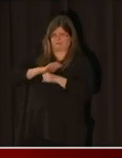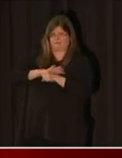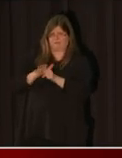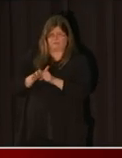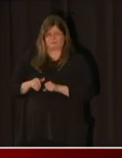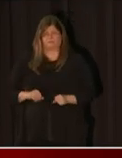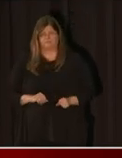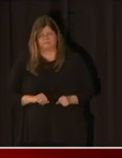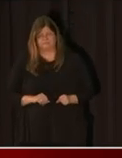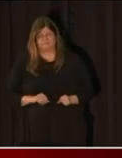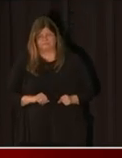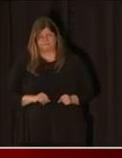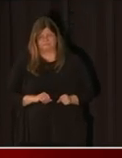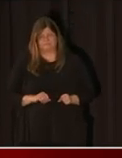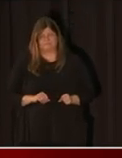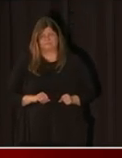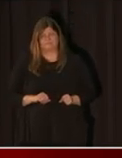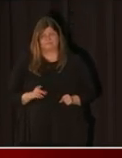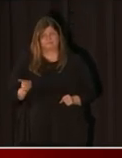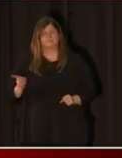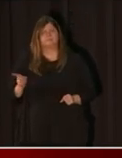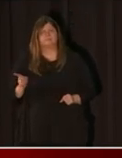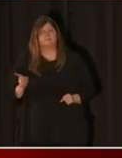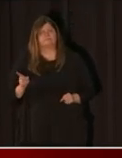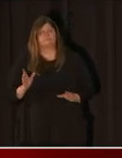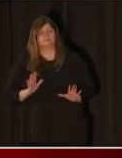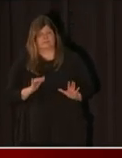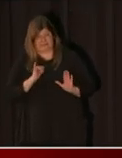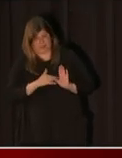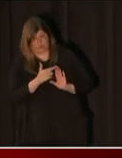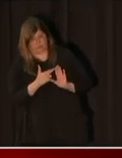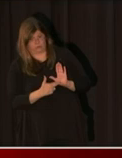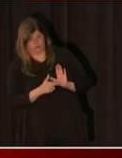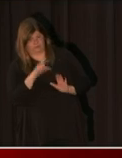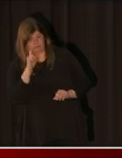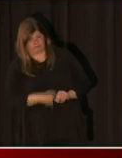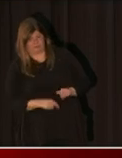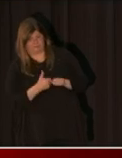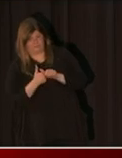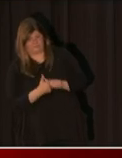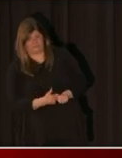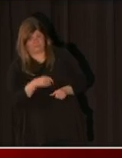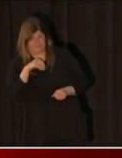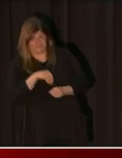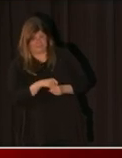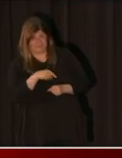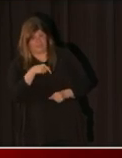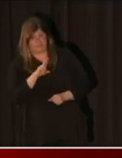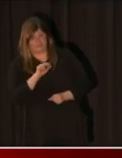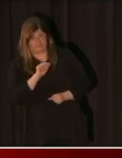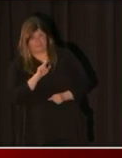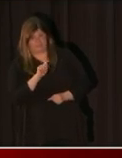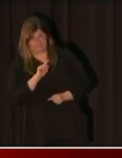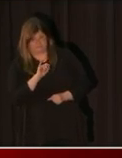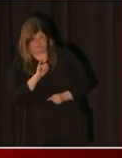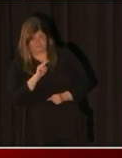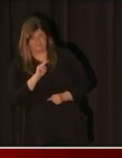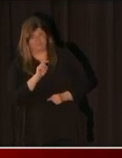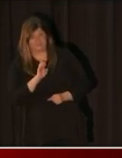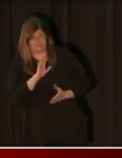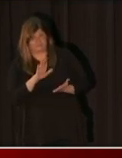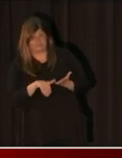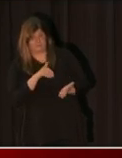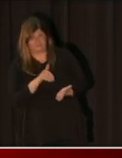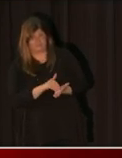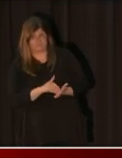that protocol should that protocol be followed at these quarantine centers? It's the same that should be used for